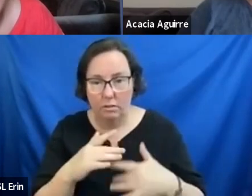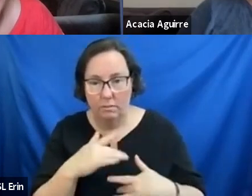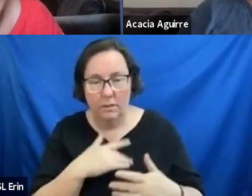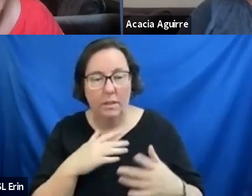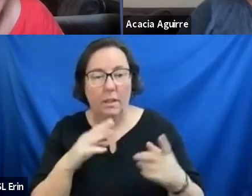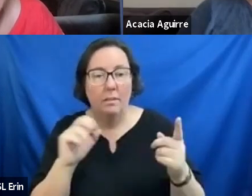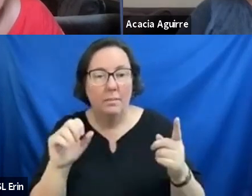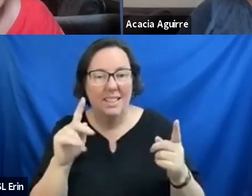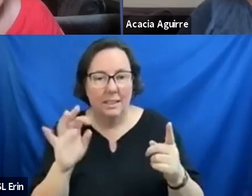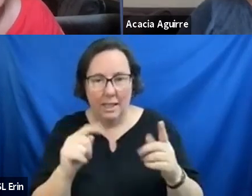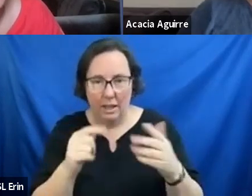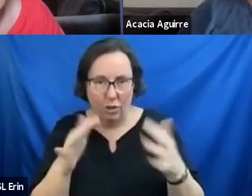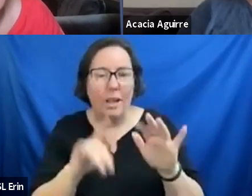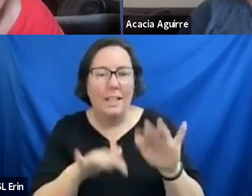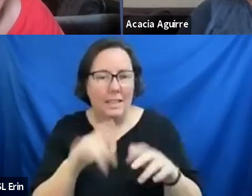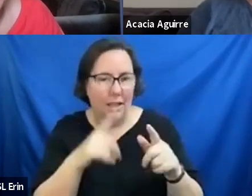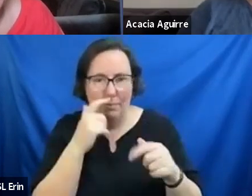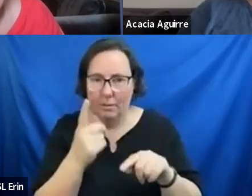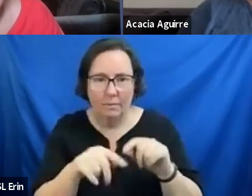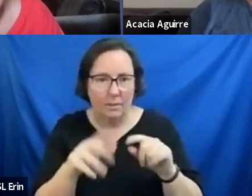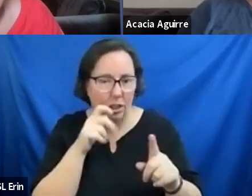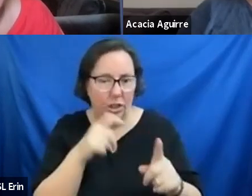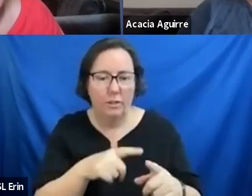yes, Ms. Garrett, go ahead.